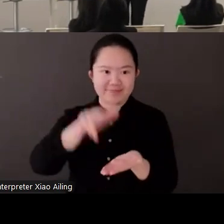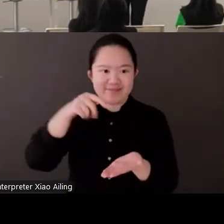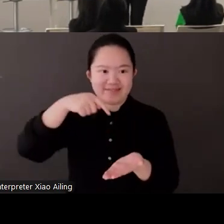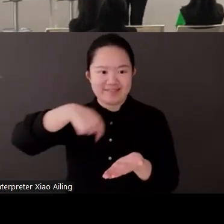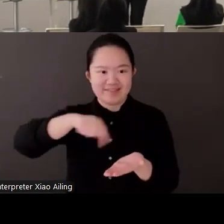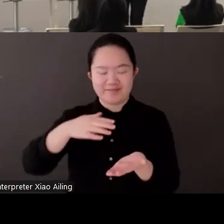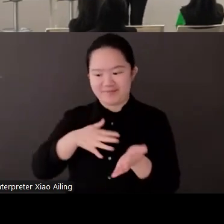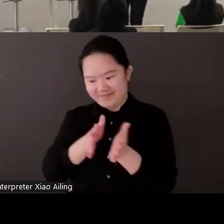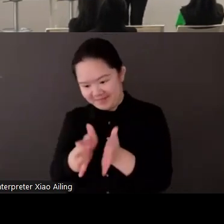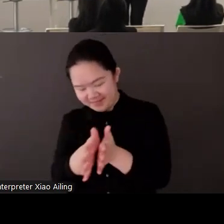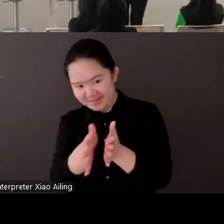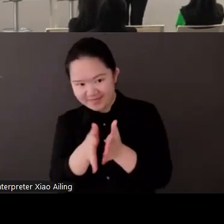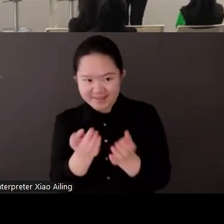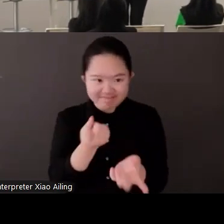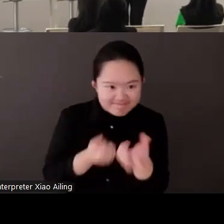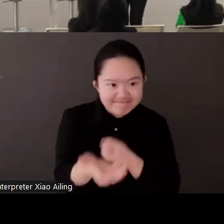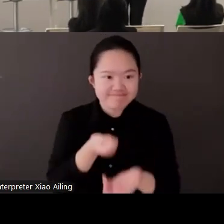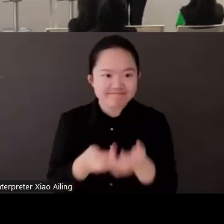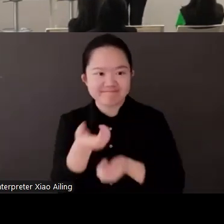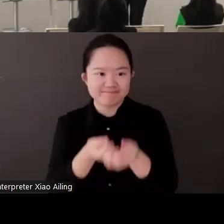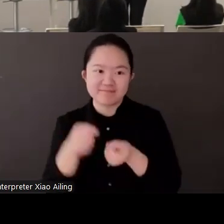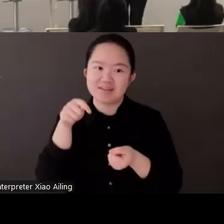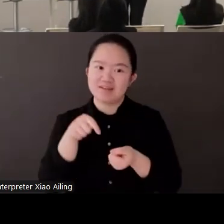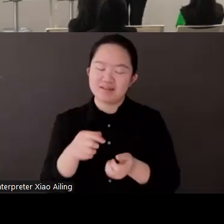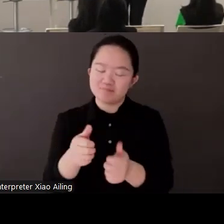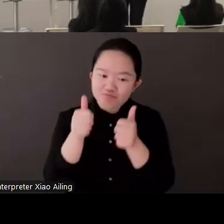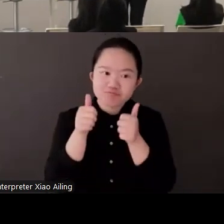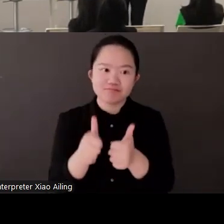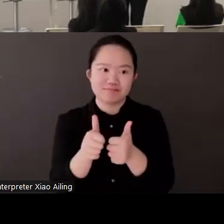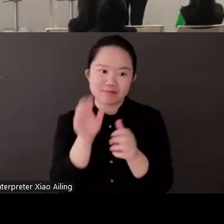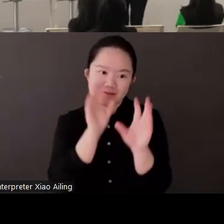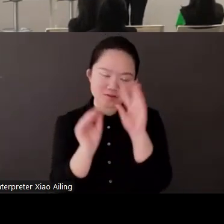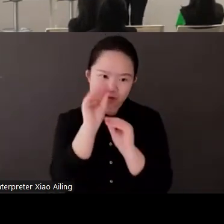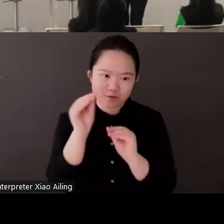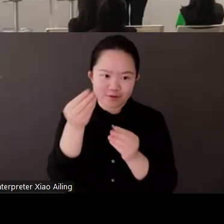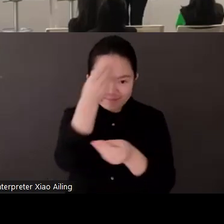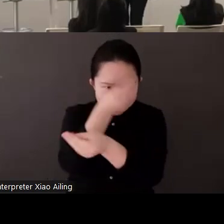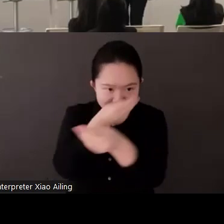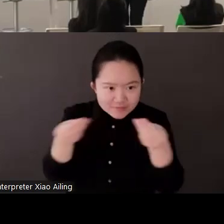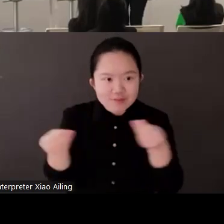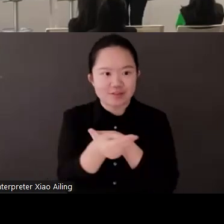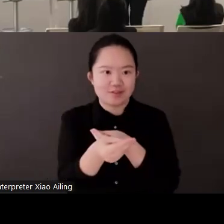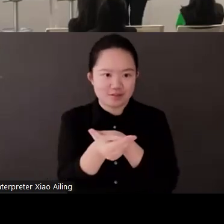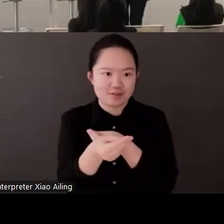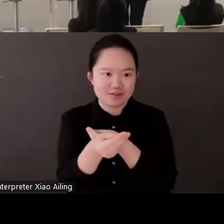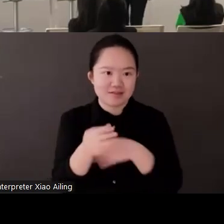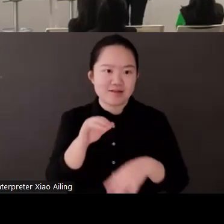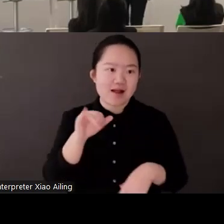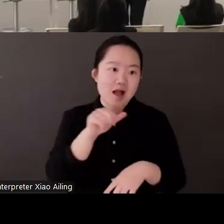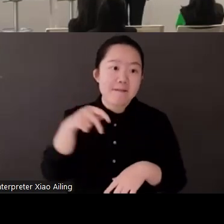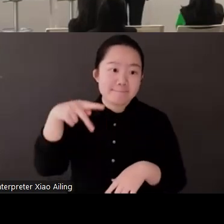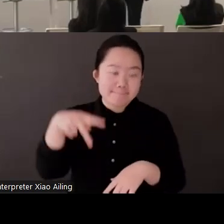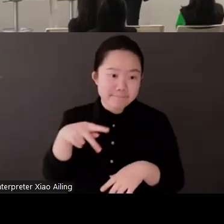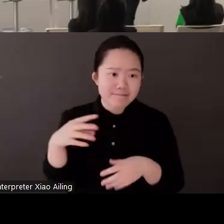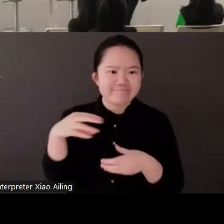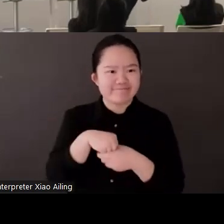Book of Knowledge. I would really love to recommend the Book of Knowledge that we have at IAAP, because especially, I have said